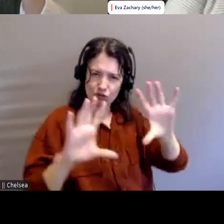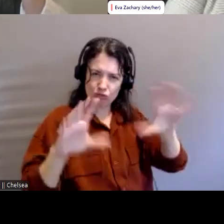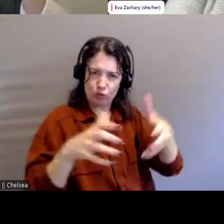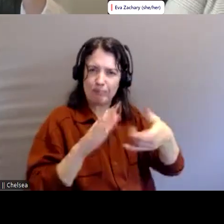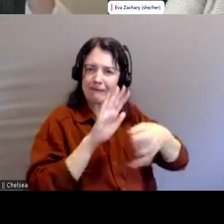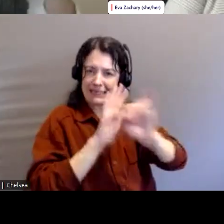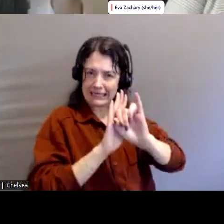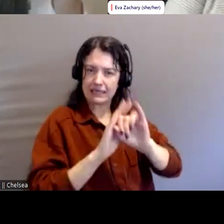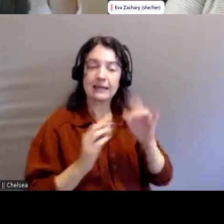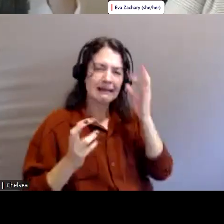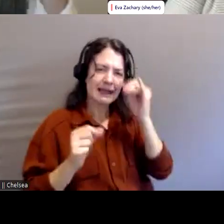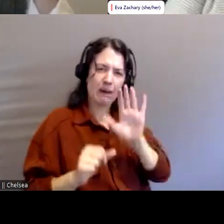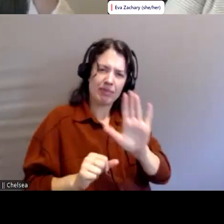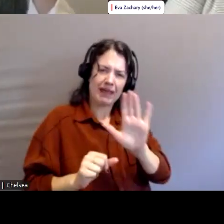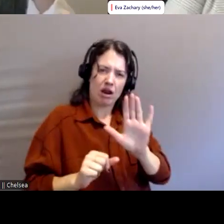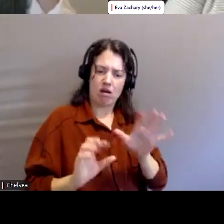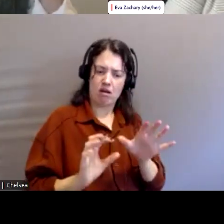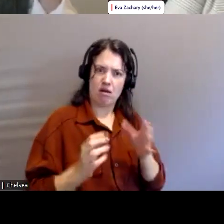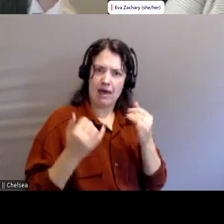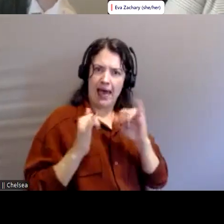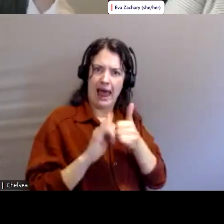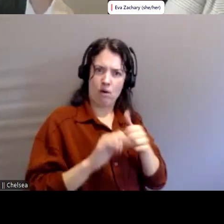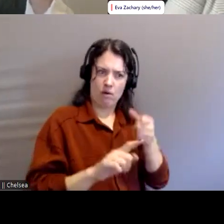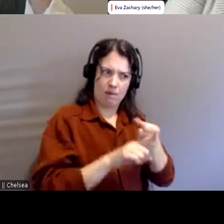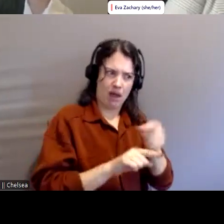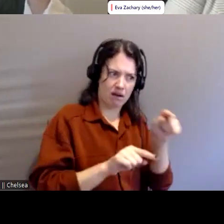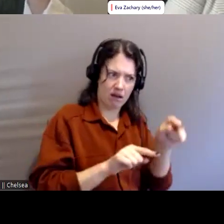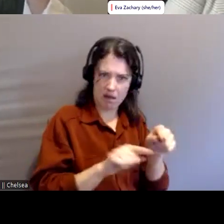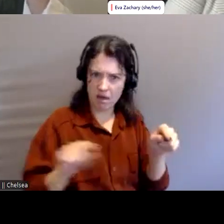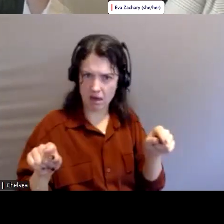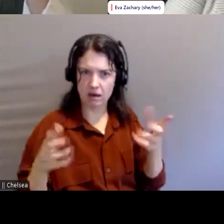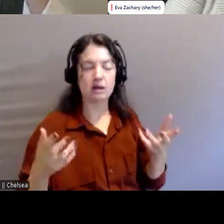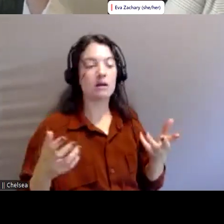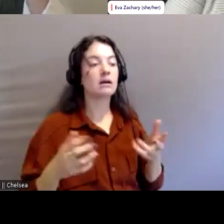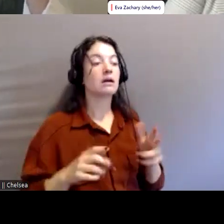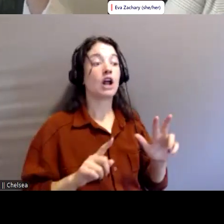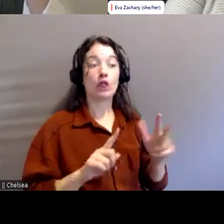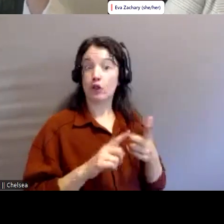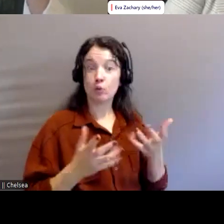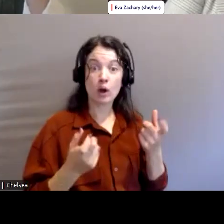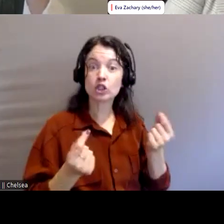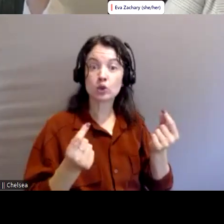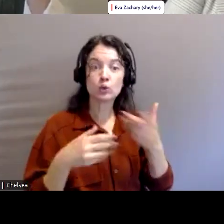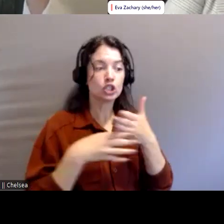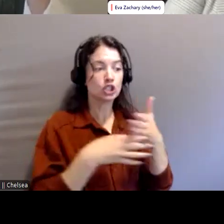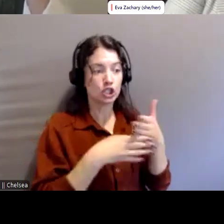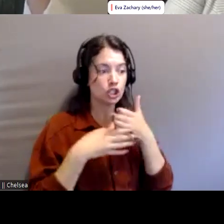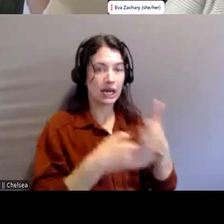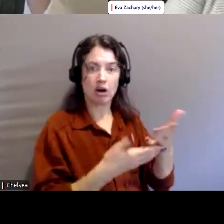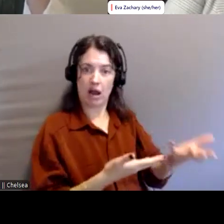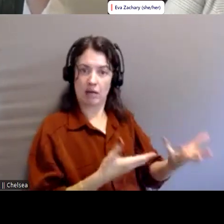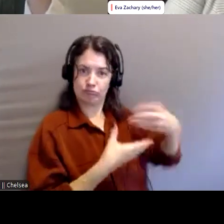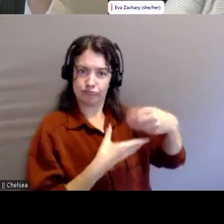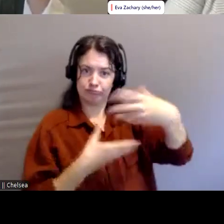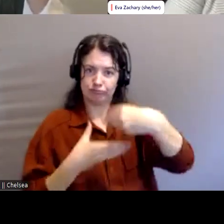about some of these intersections and the recommendations. And then the third is to start to share and bring people in to the recommendations